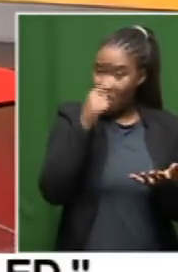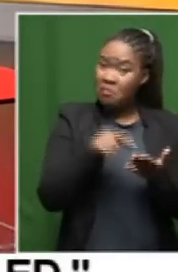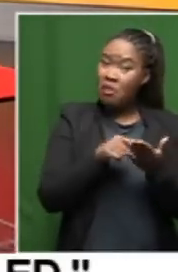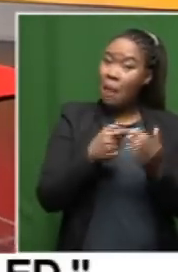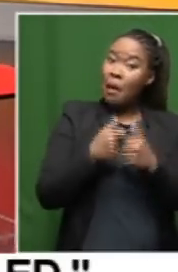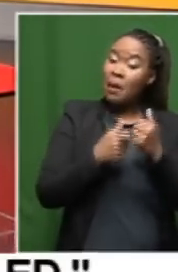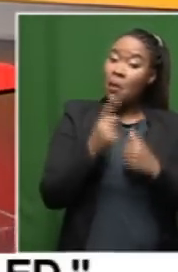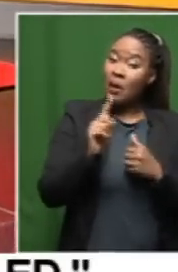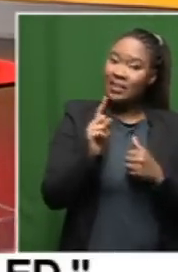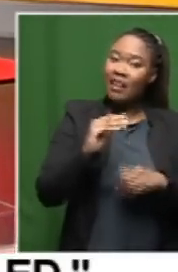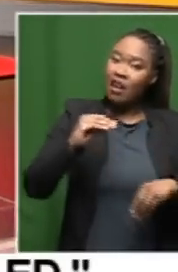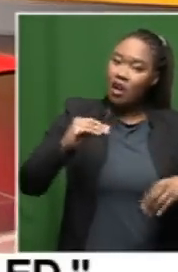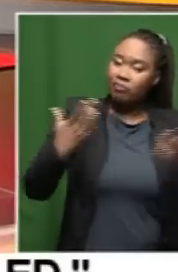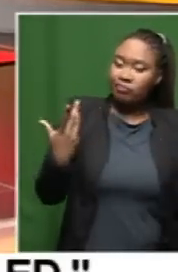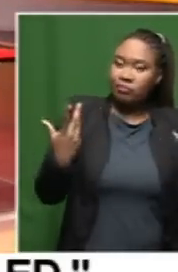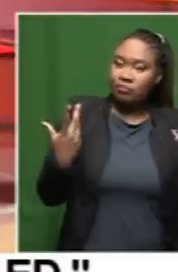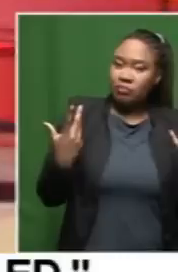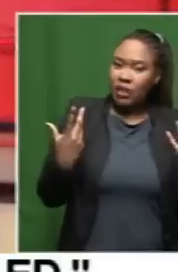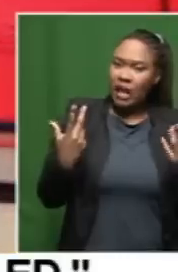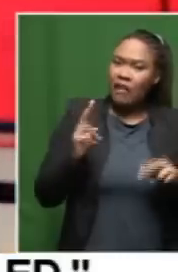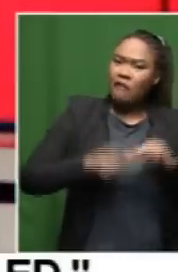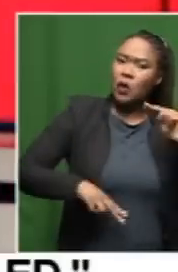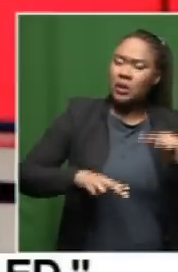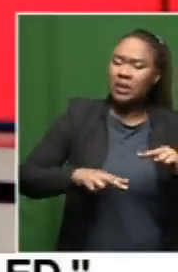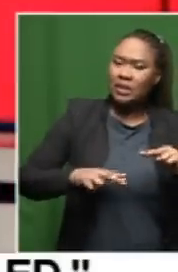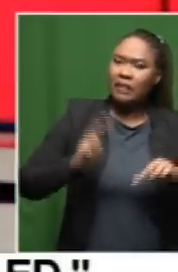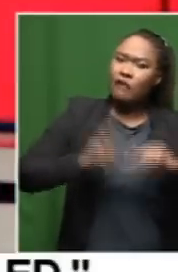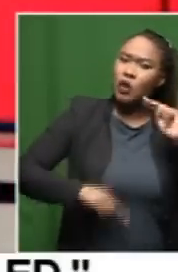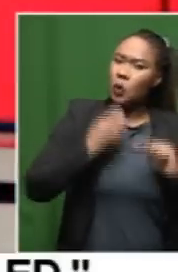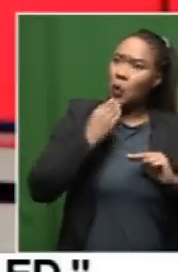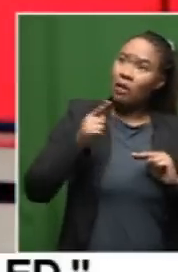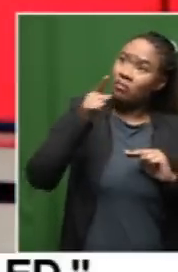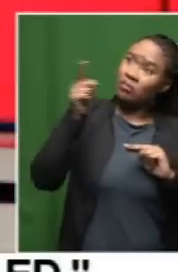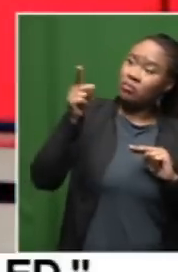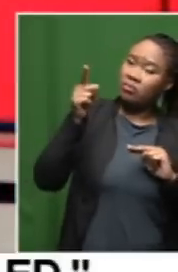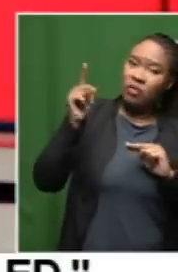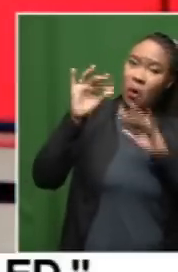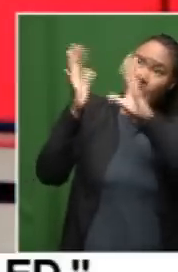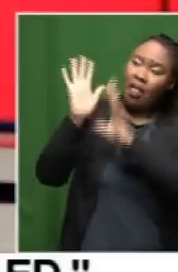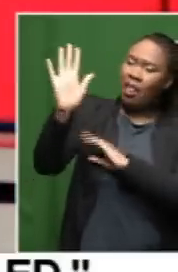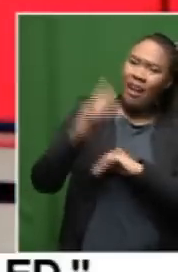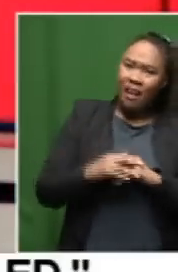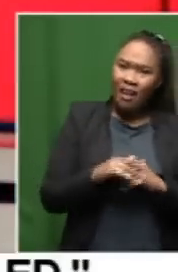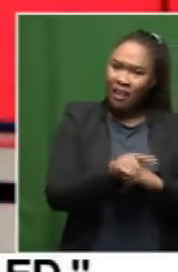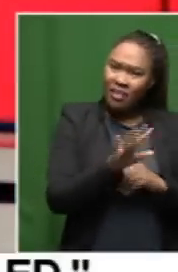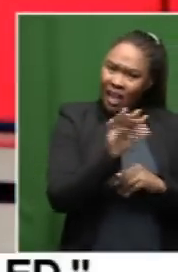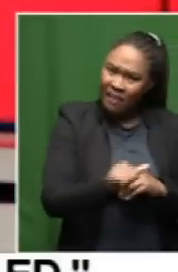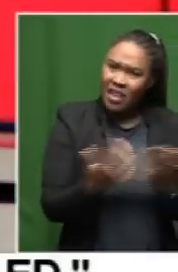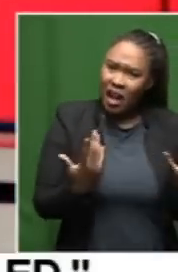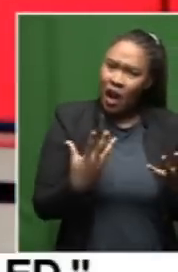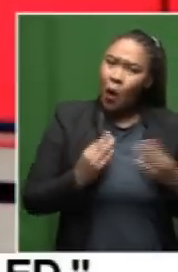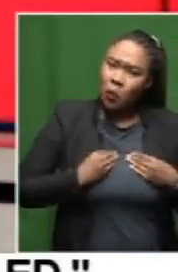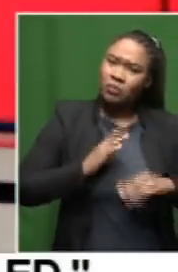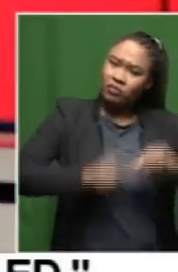Because we talk of corruption. We talk of leaders that shouldn't necessarily be in the positions that they are. We talk of these leaders stealing